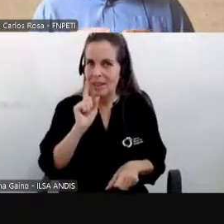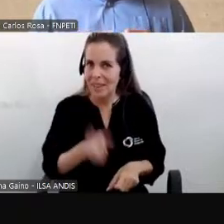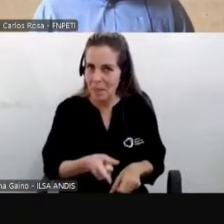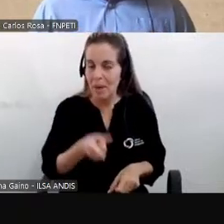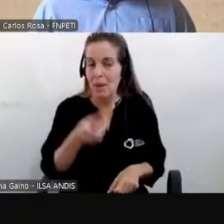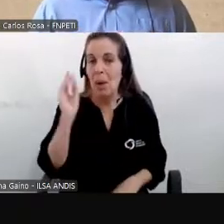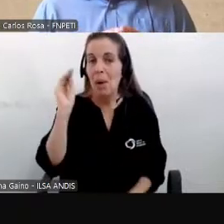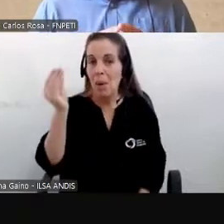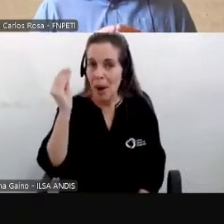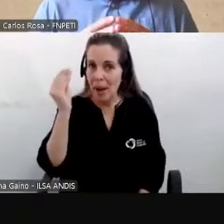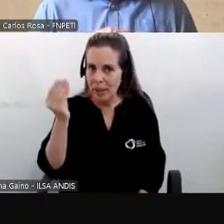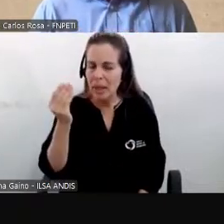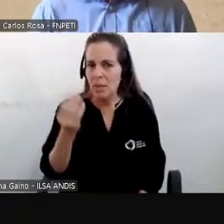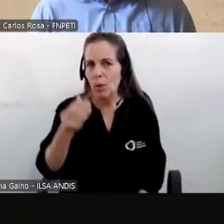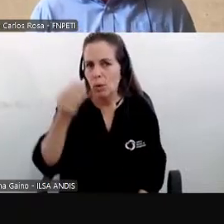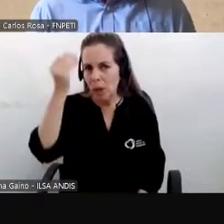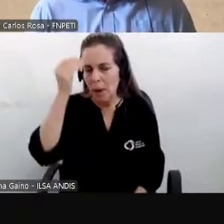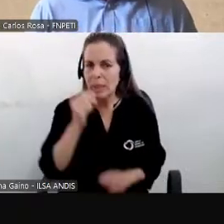comprehensive